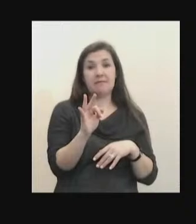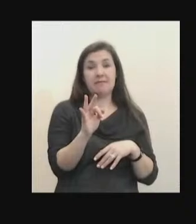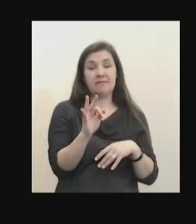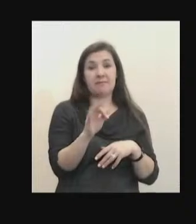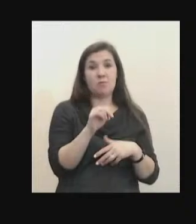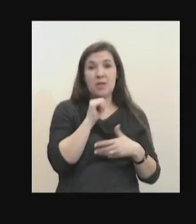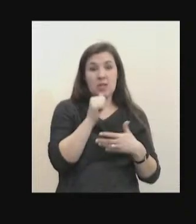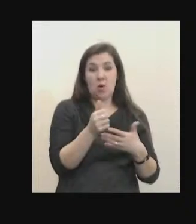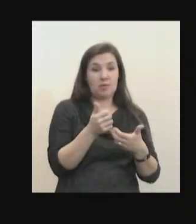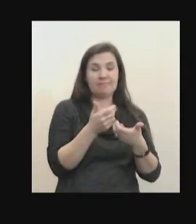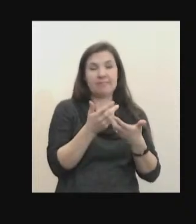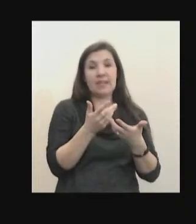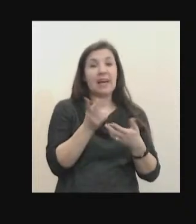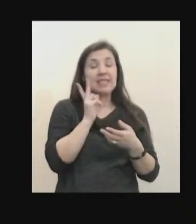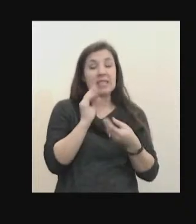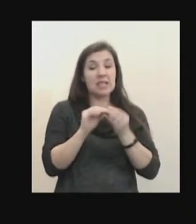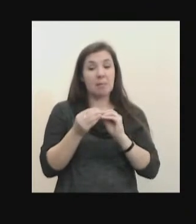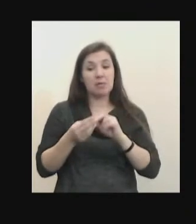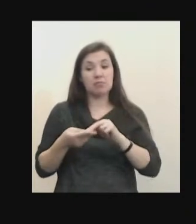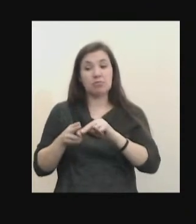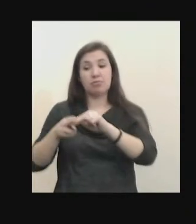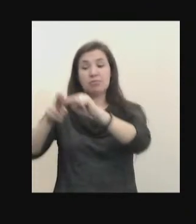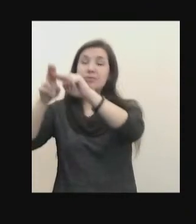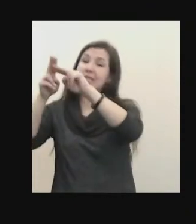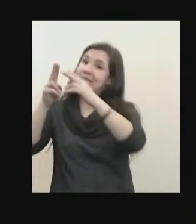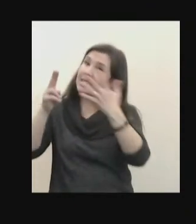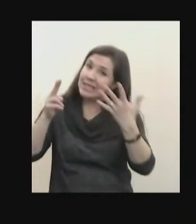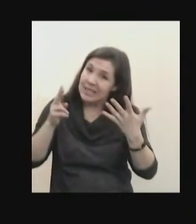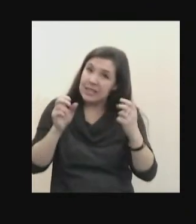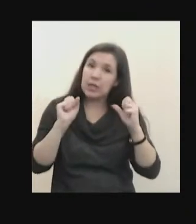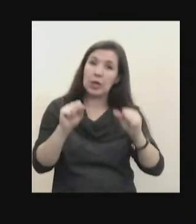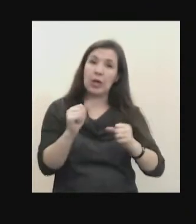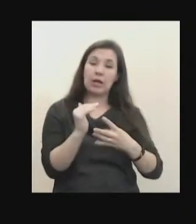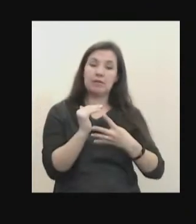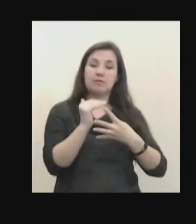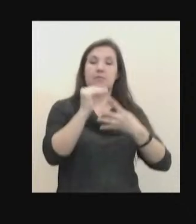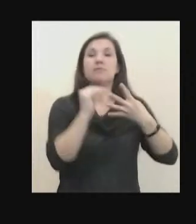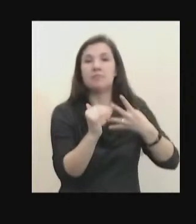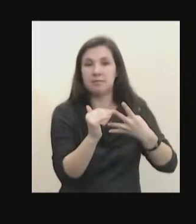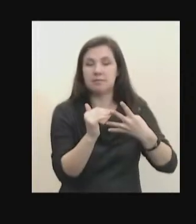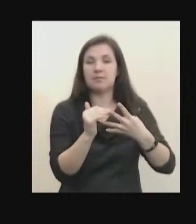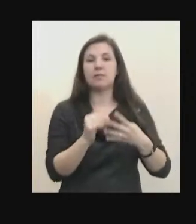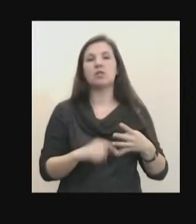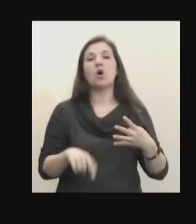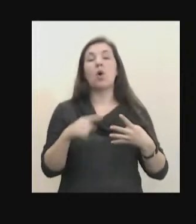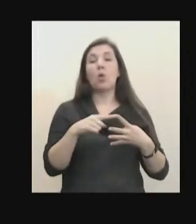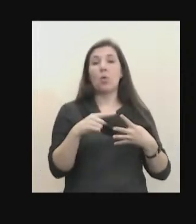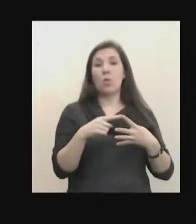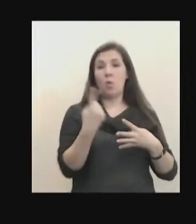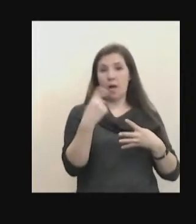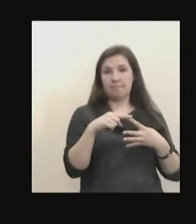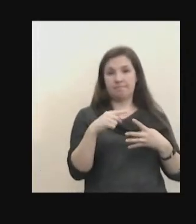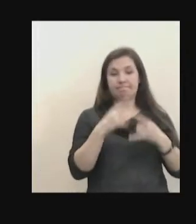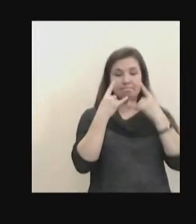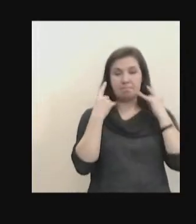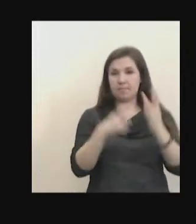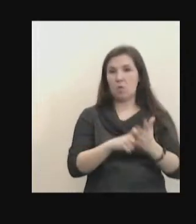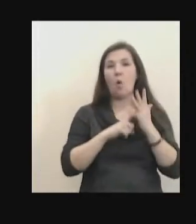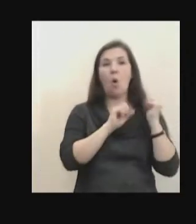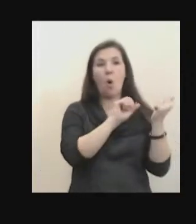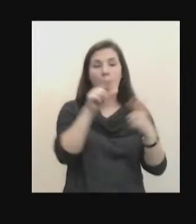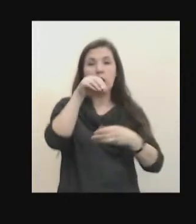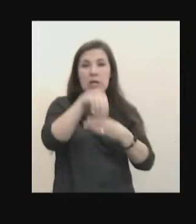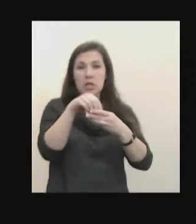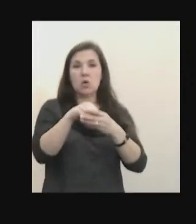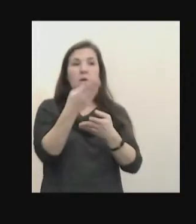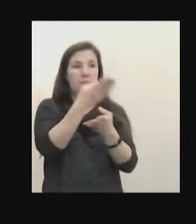numbers of hospitalizations. So please wear a mask. So here's what we got in phase 1. Mask mandate for all indoor public locations in Erie